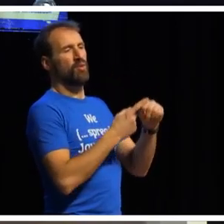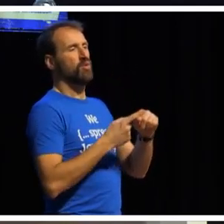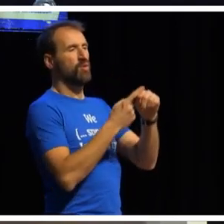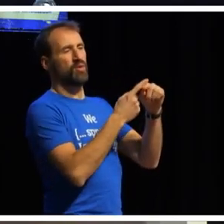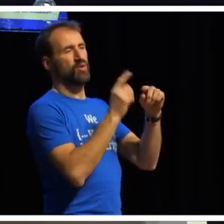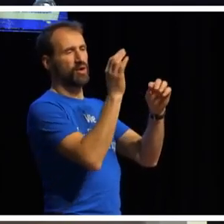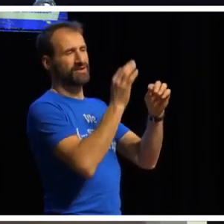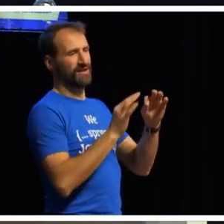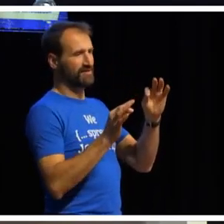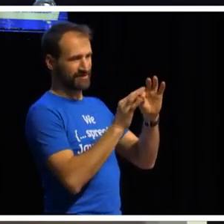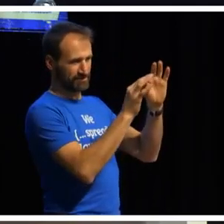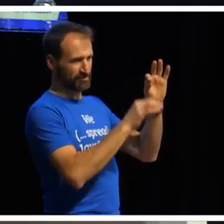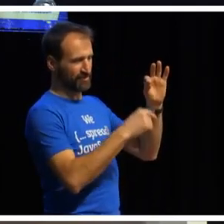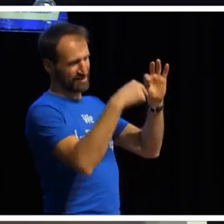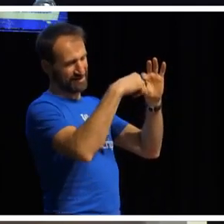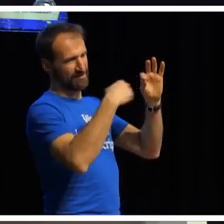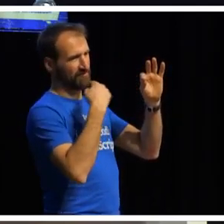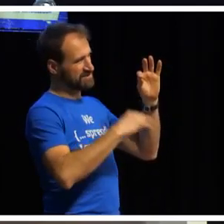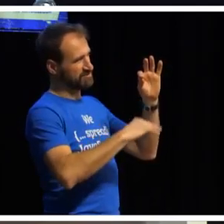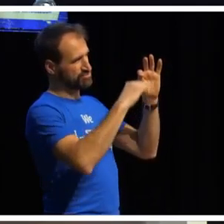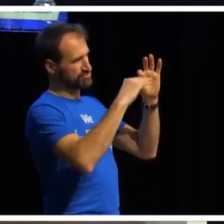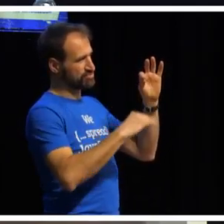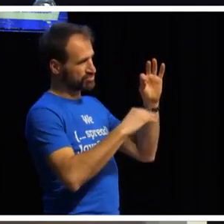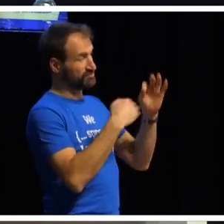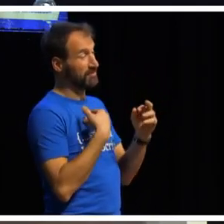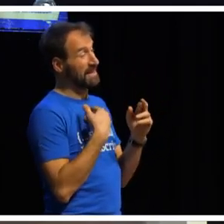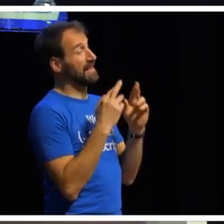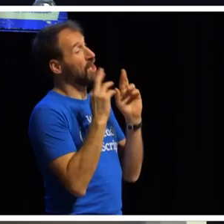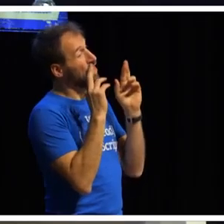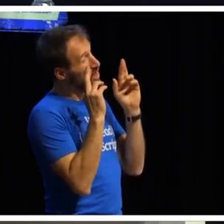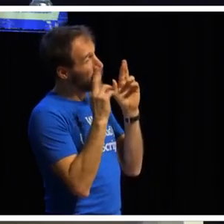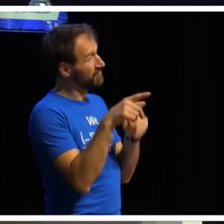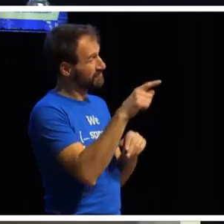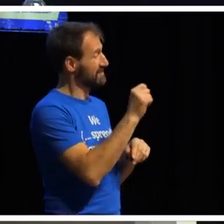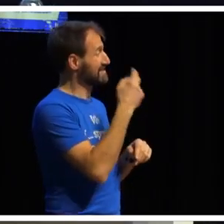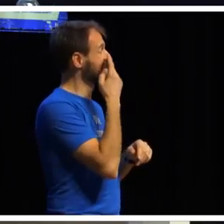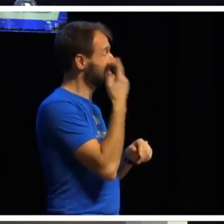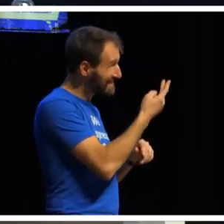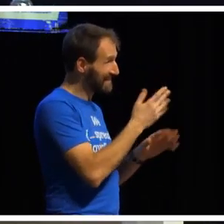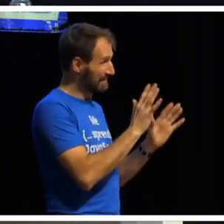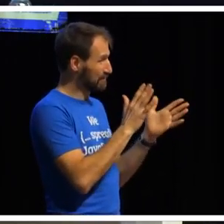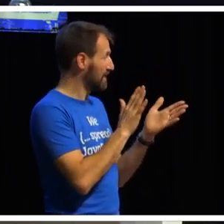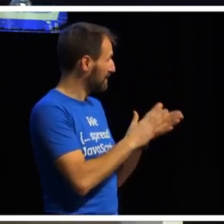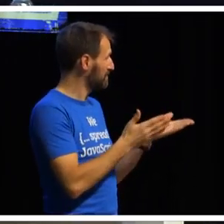So hopefully now, hopefully people will be able to see this. But if I bring this close,